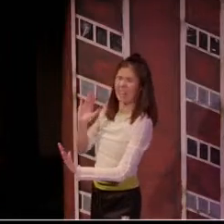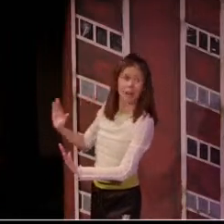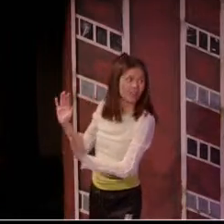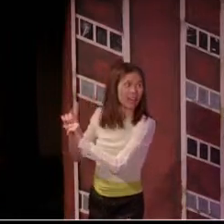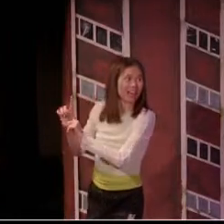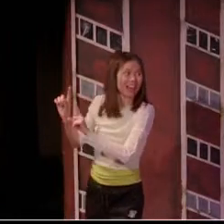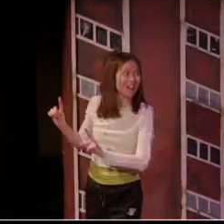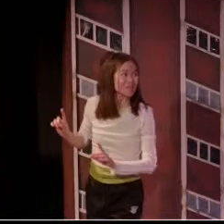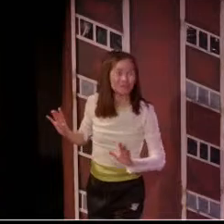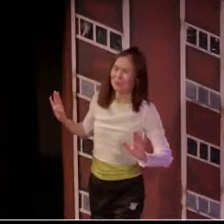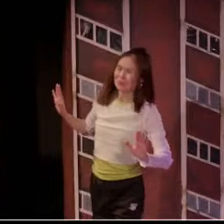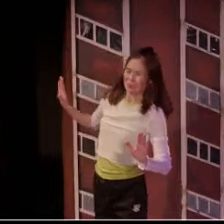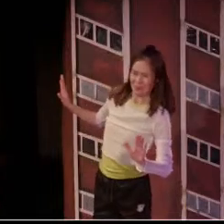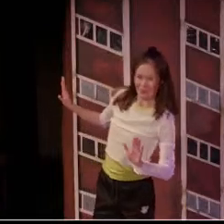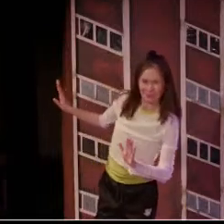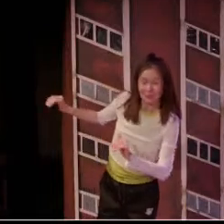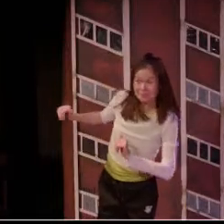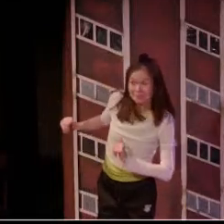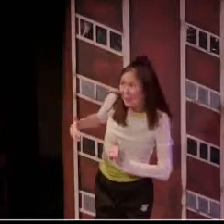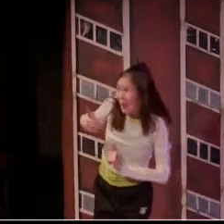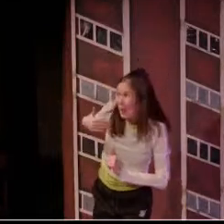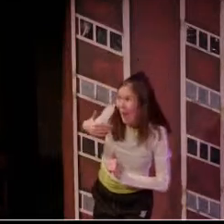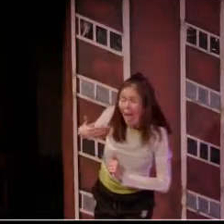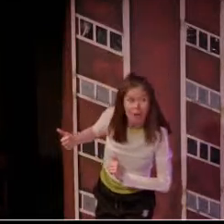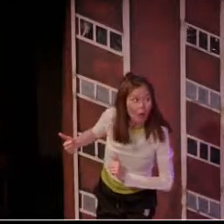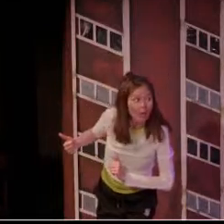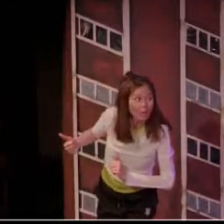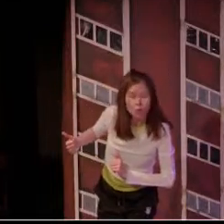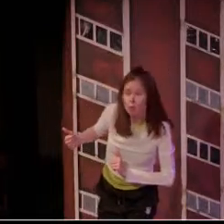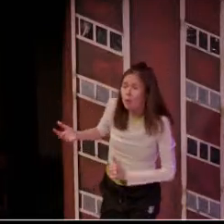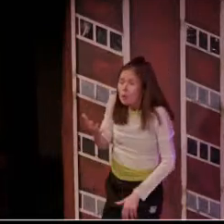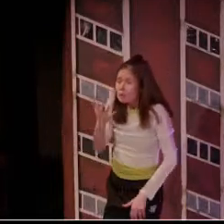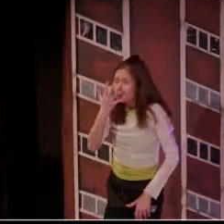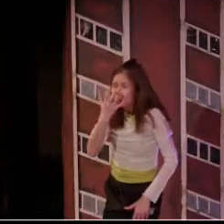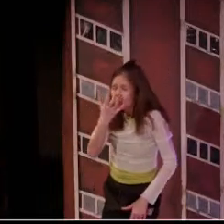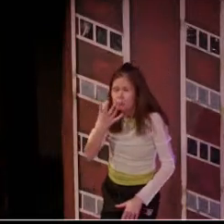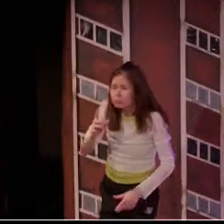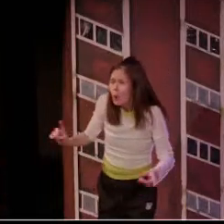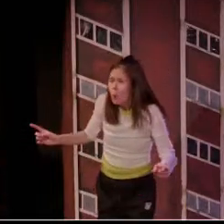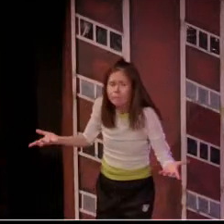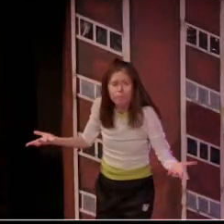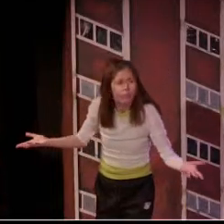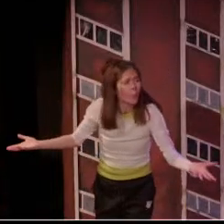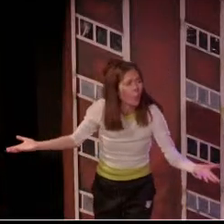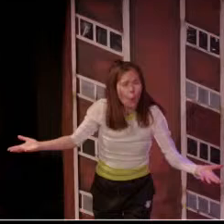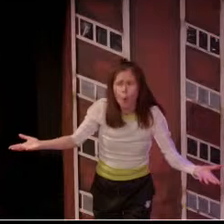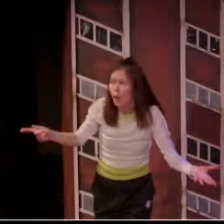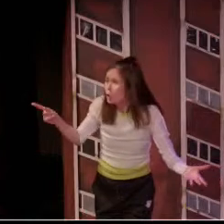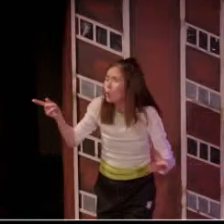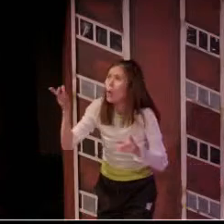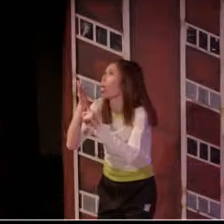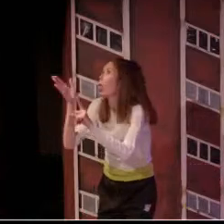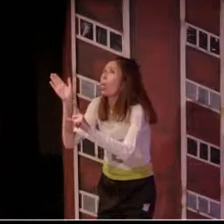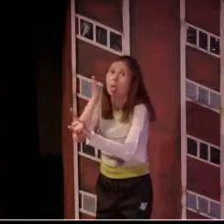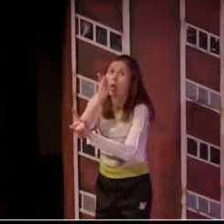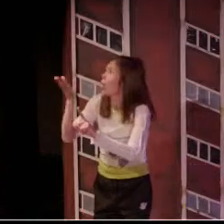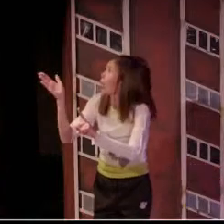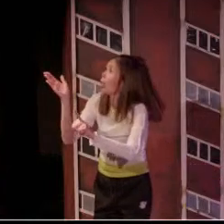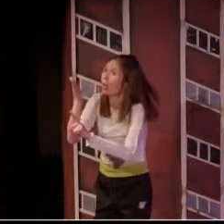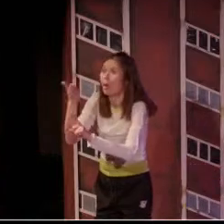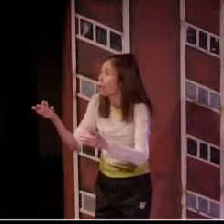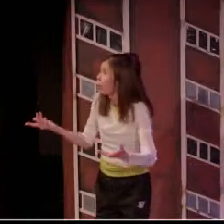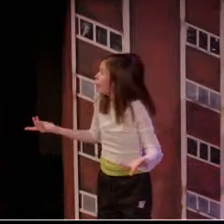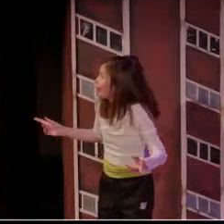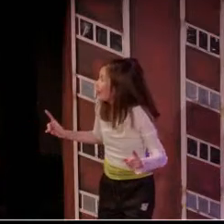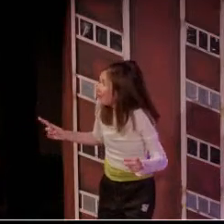How goes it, fair shepherd? Where is your mirth? It seems your heart is full of something that distracts you from the festival.